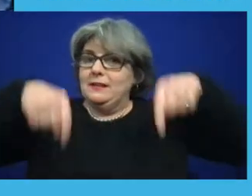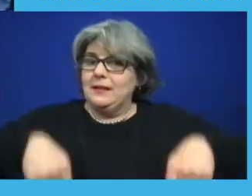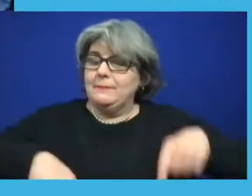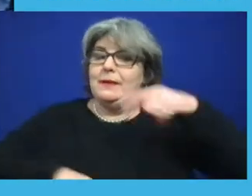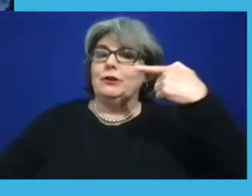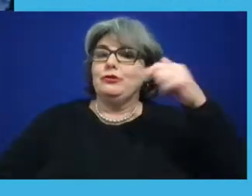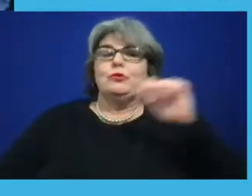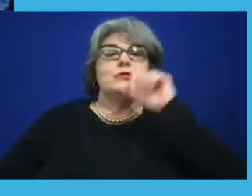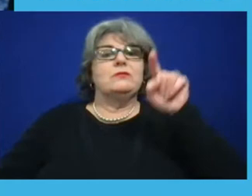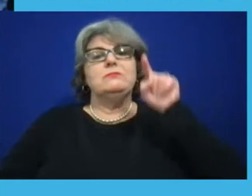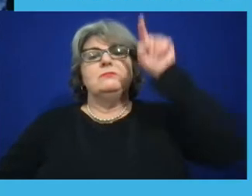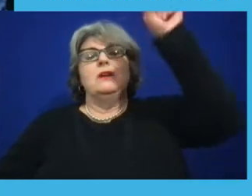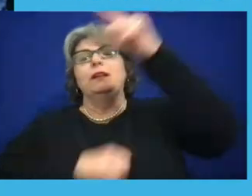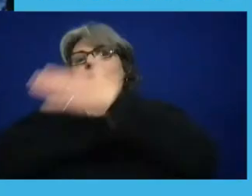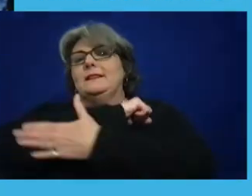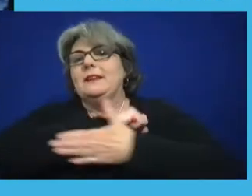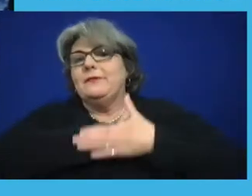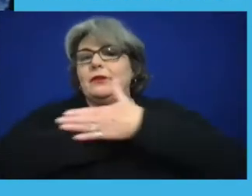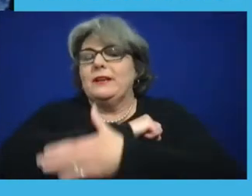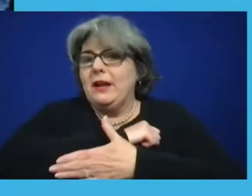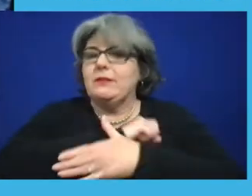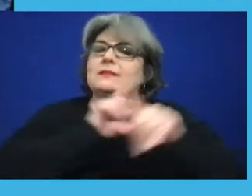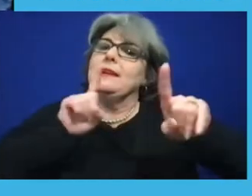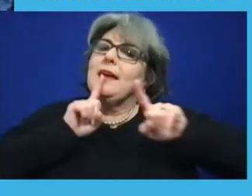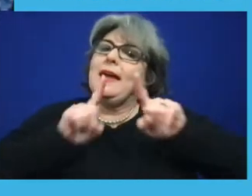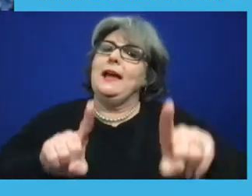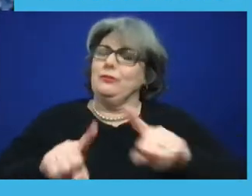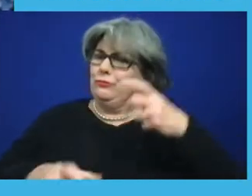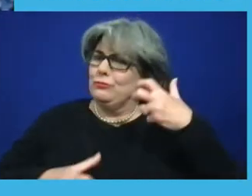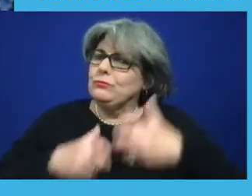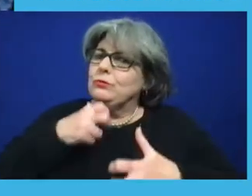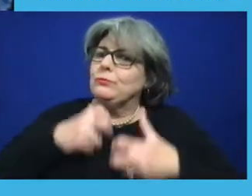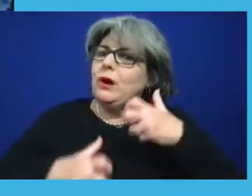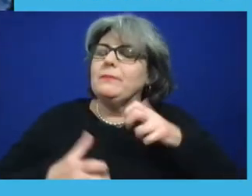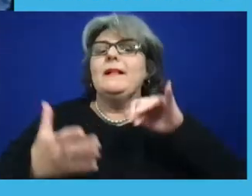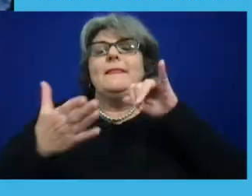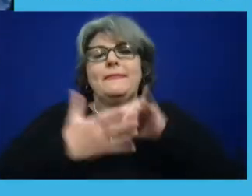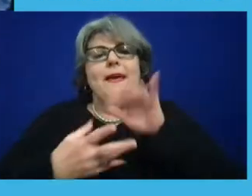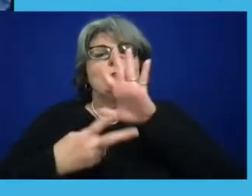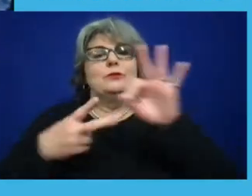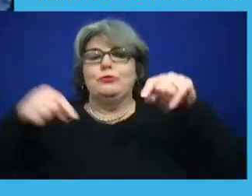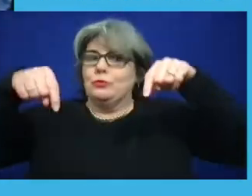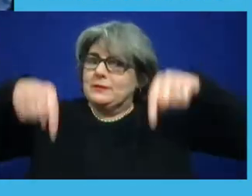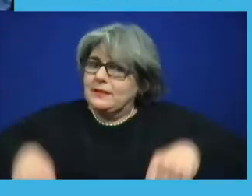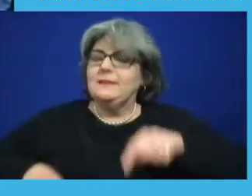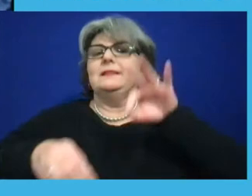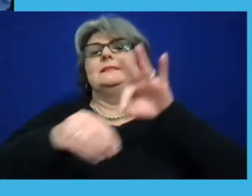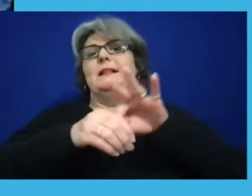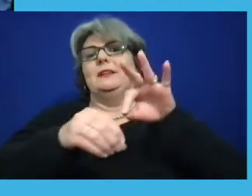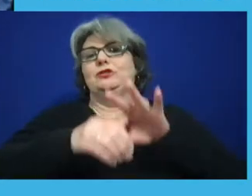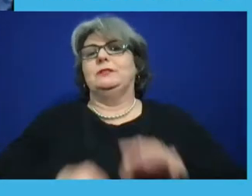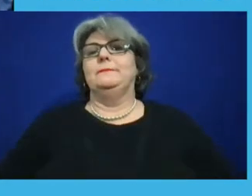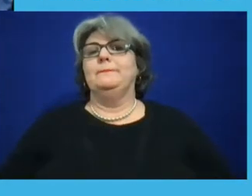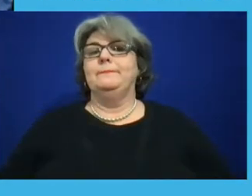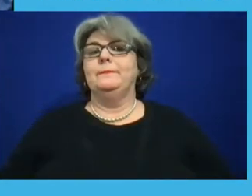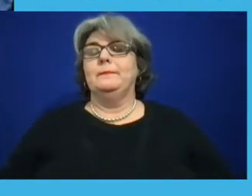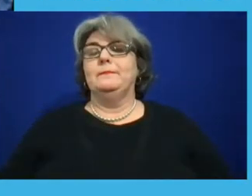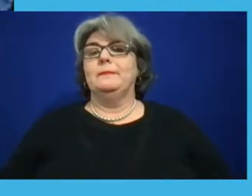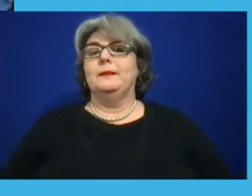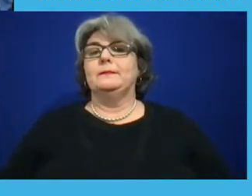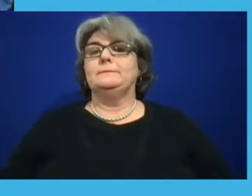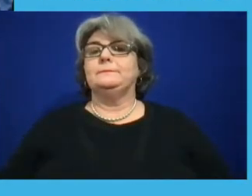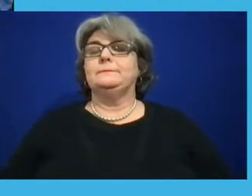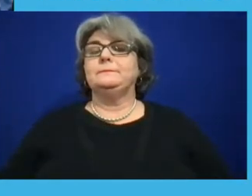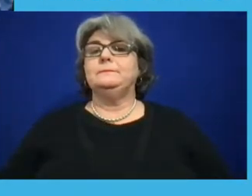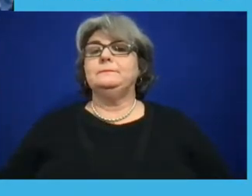and make sure big corporations create jobs here in Georgia instead of overseas. Serious answers to serious problems, that's